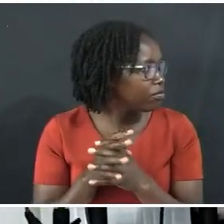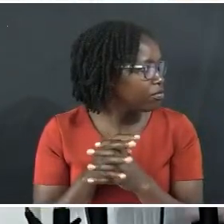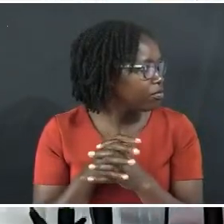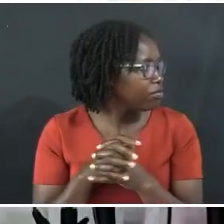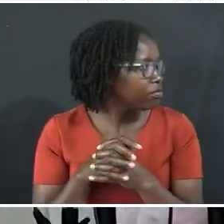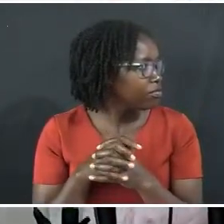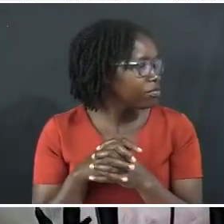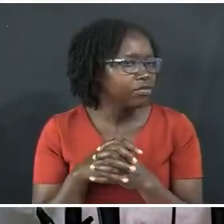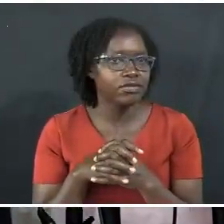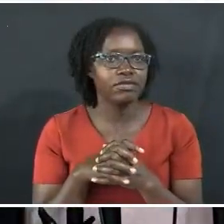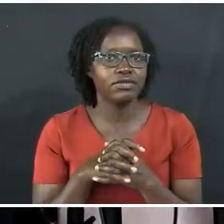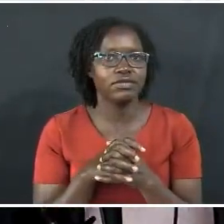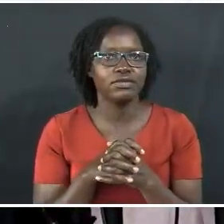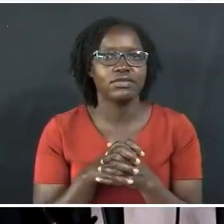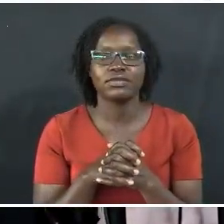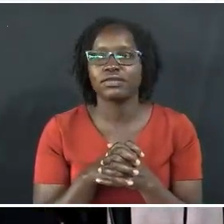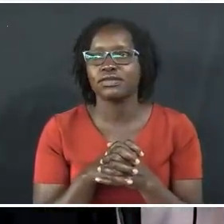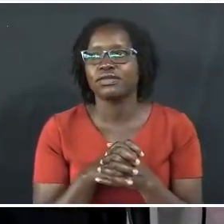Well done.